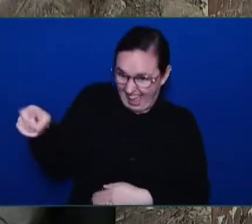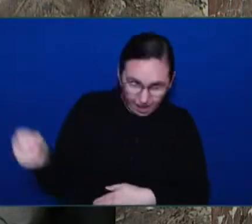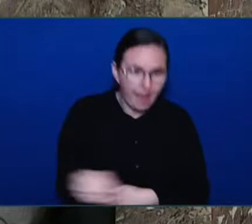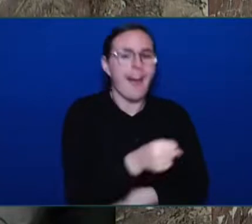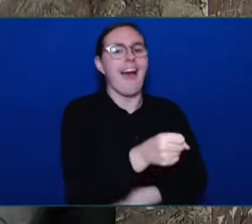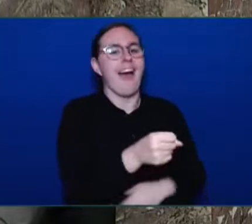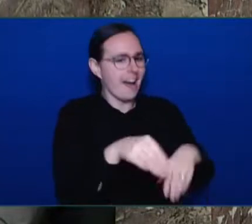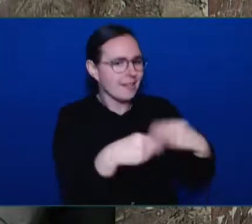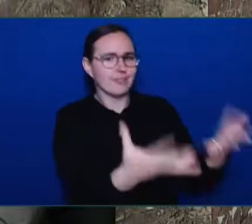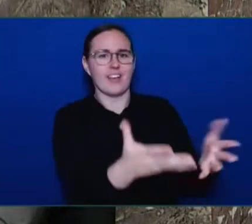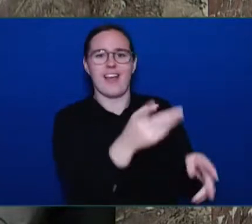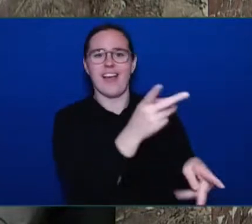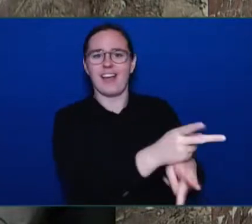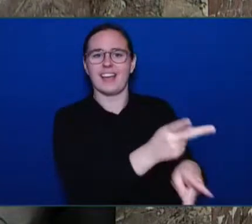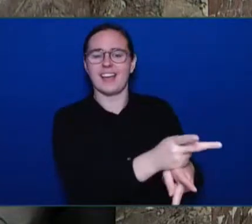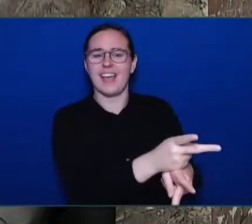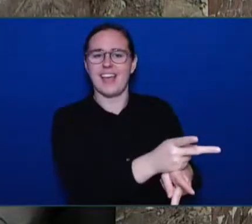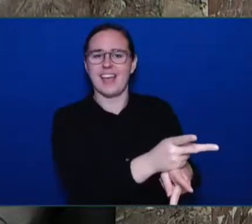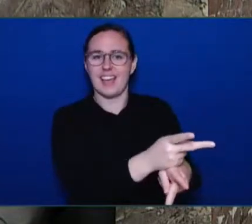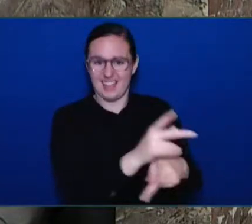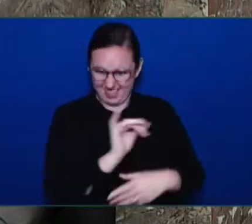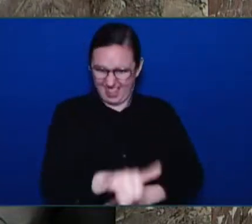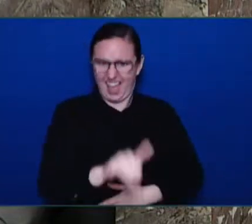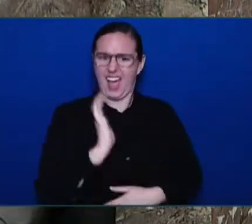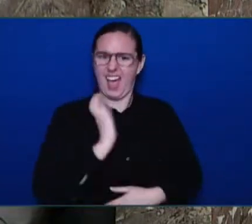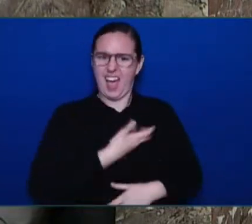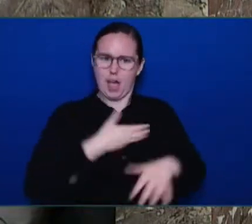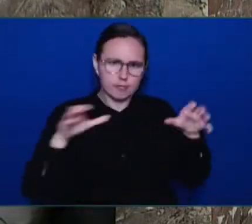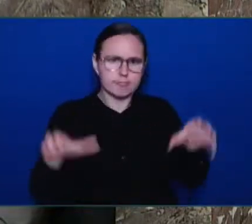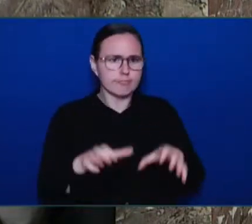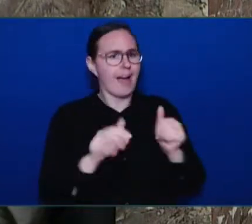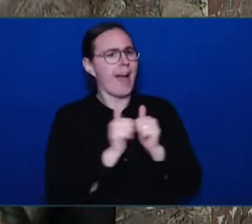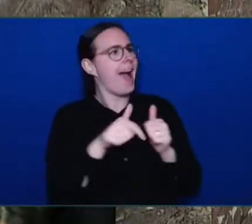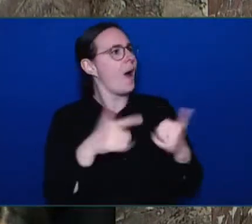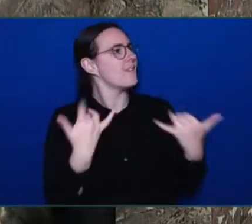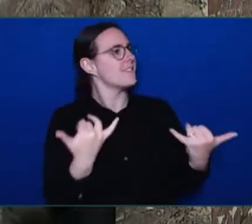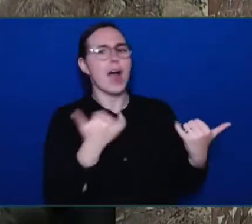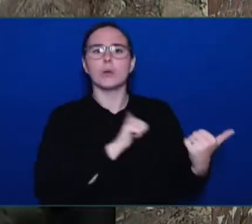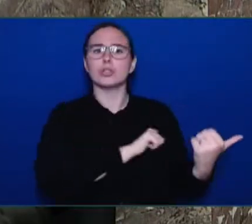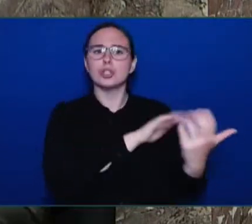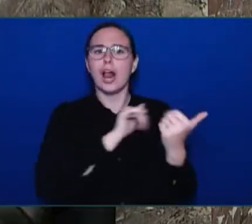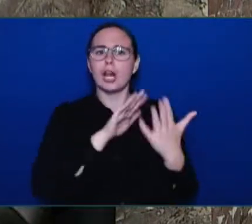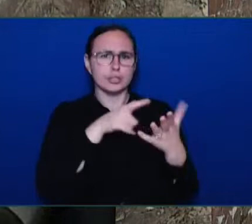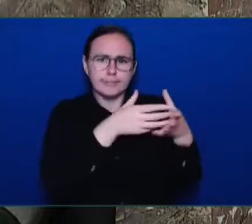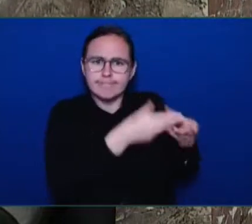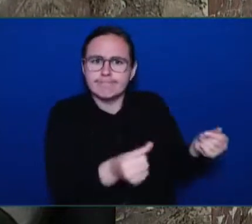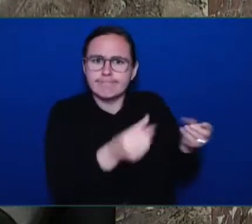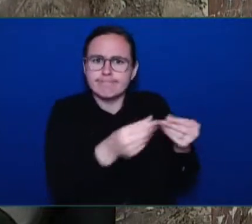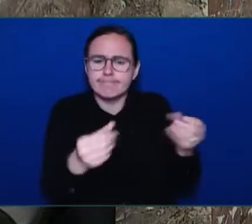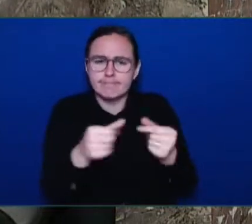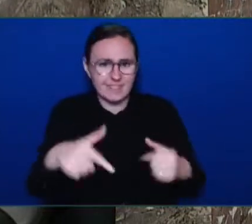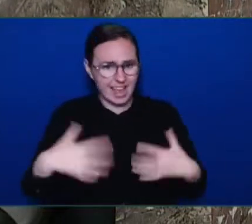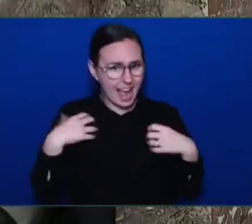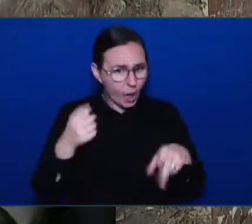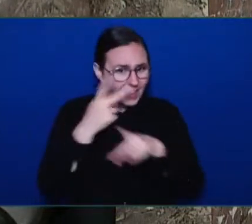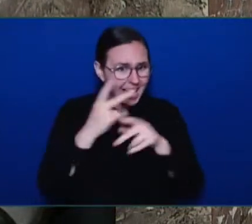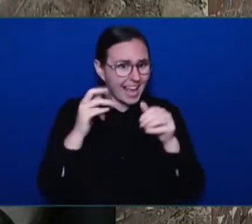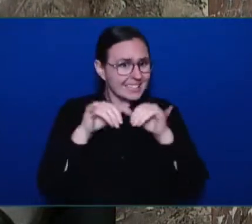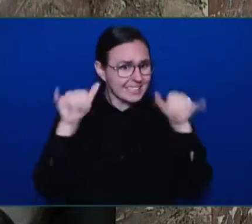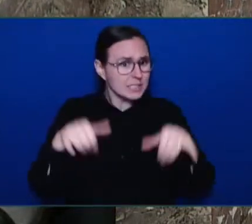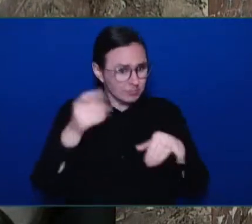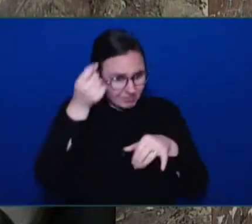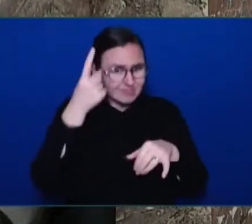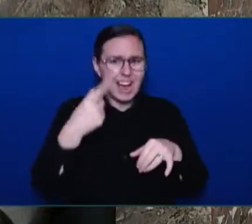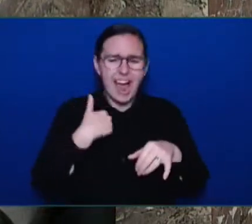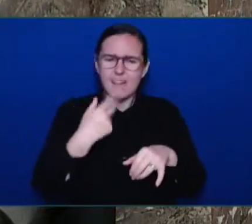to the challenges facing a healthcare system that's dealing with 2 public health emergencies and healthcare workers and healthcare professionals who